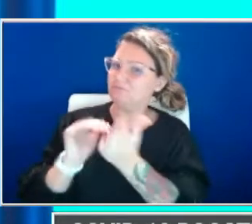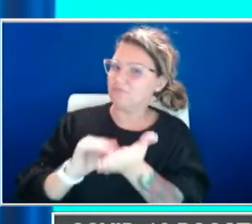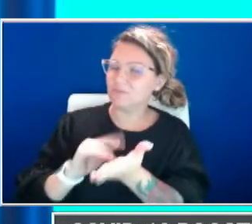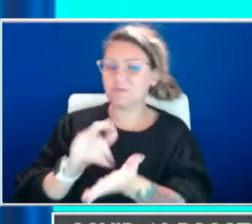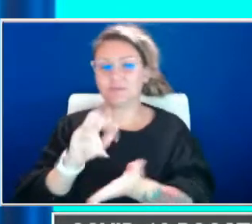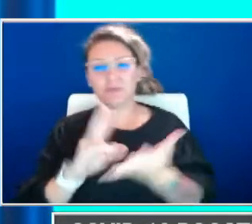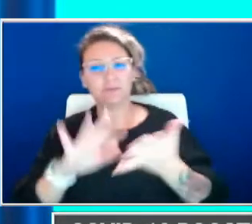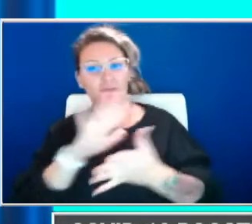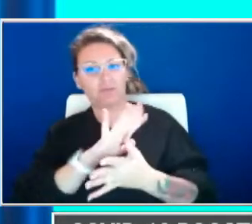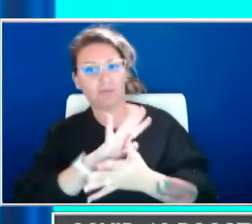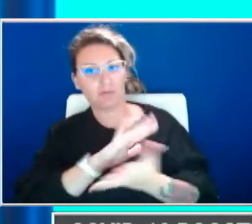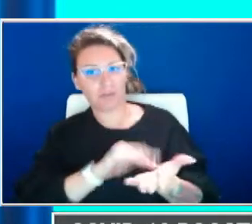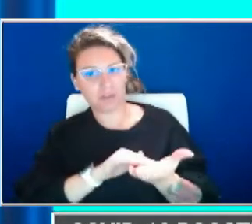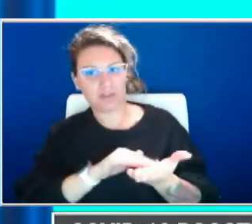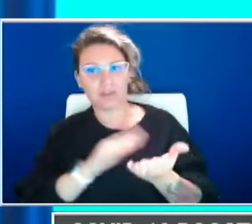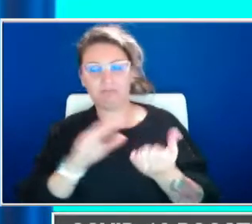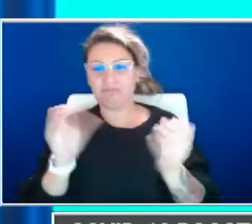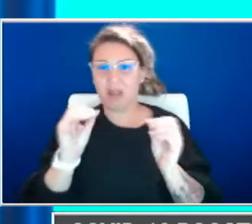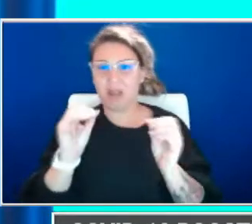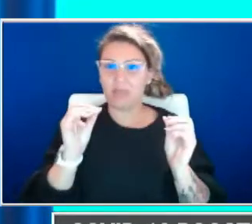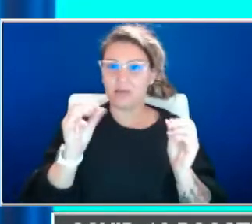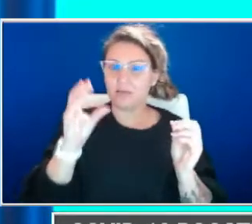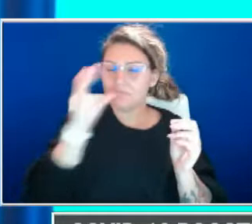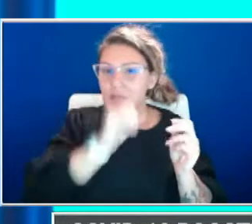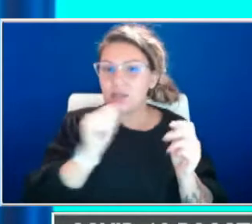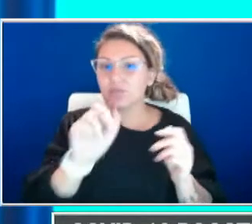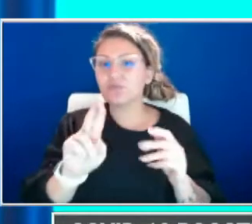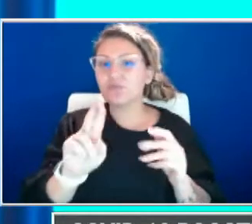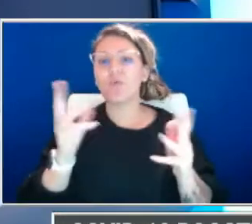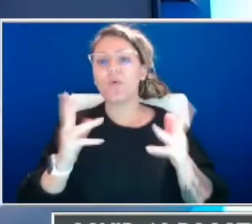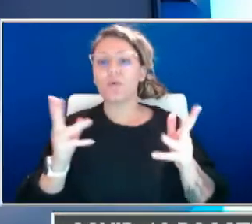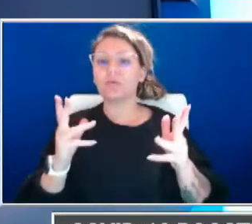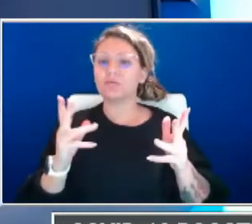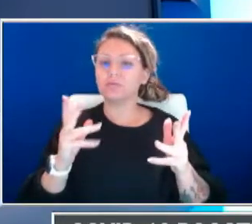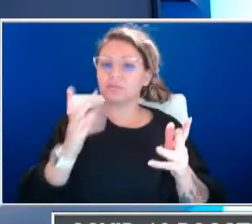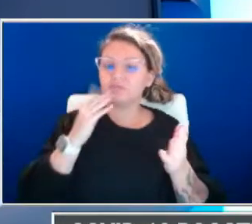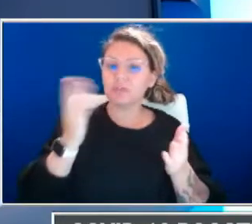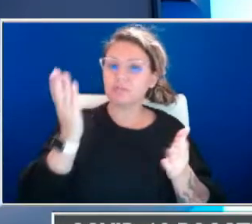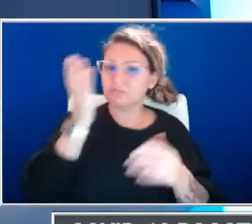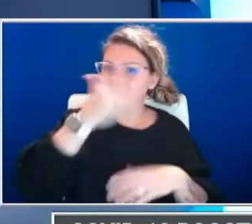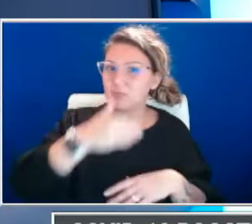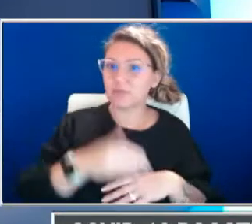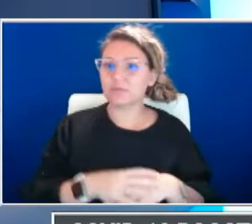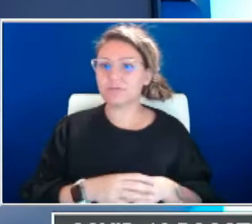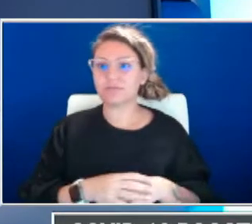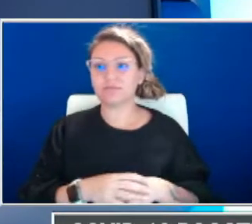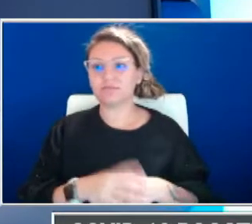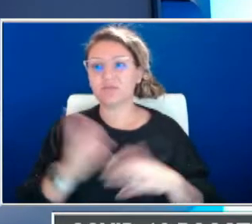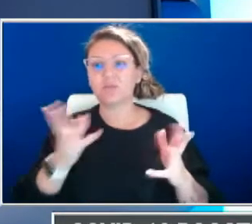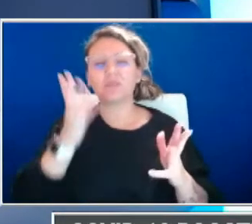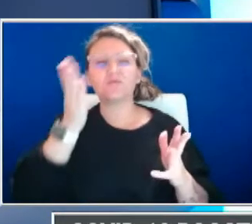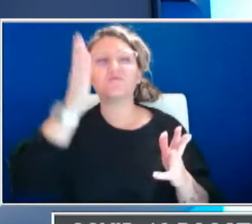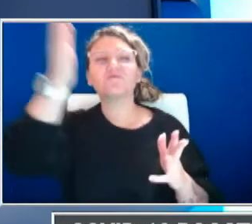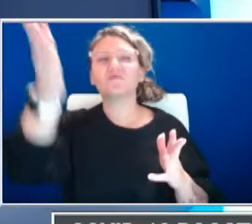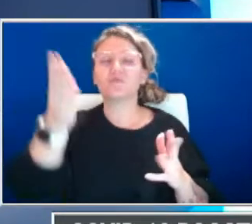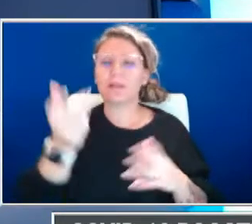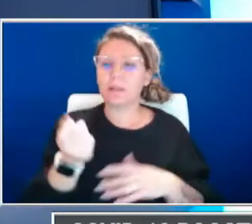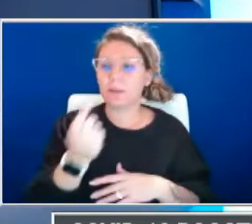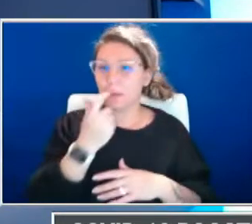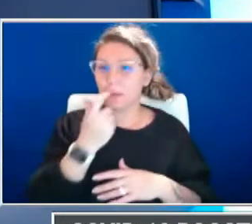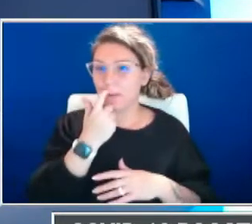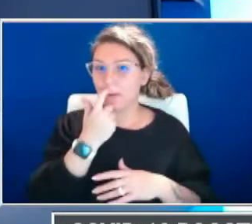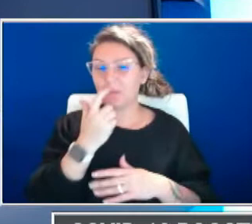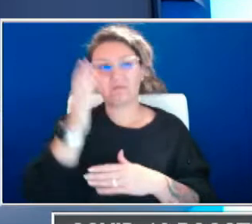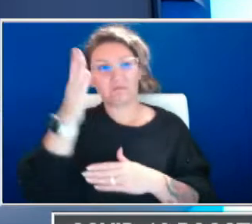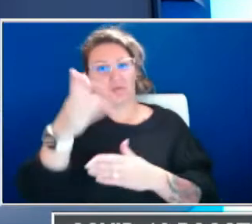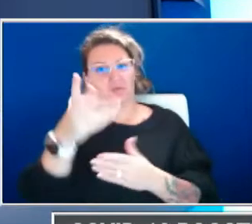nothing's, missed or no oversight on your care. Let's futurize a bit and talk about future therapies, any